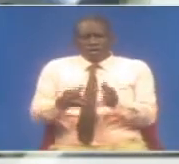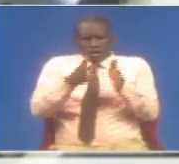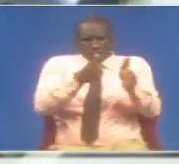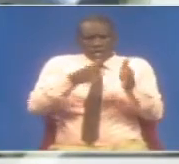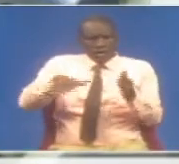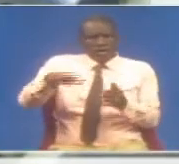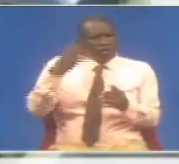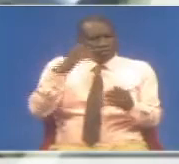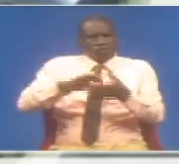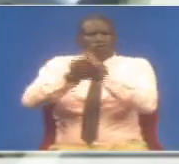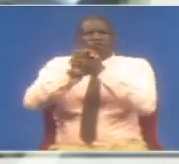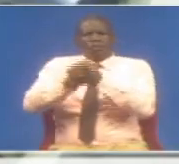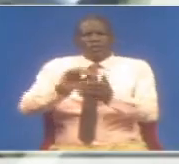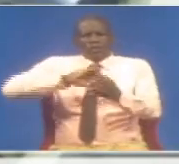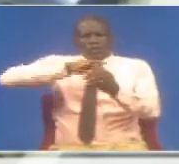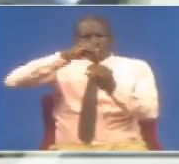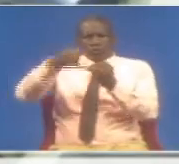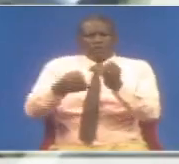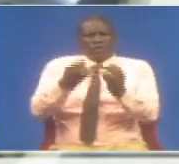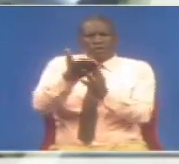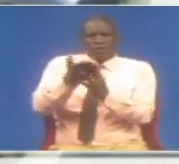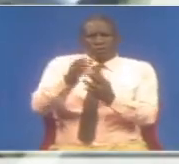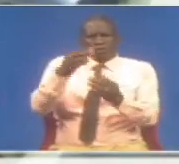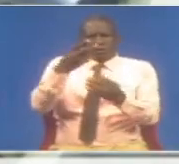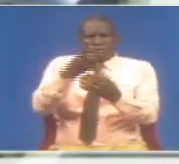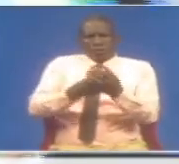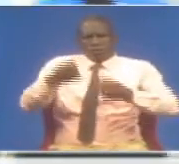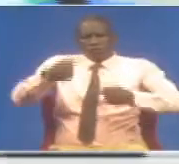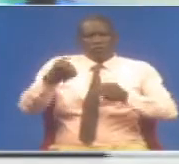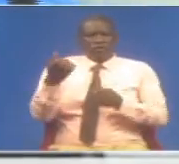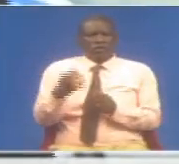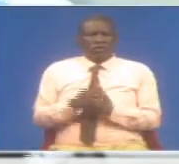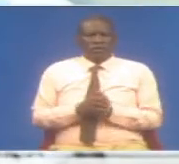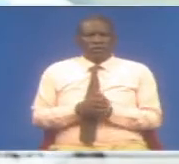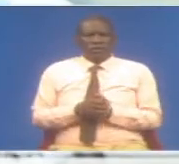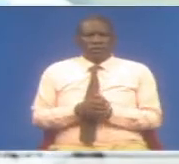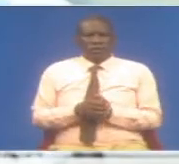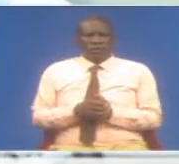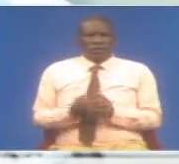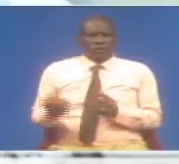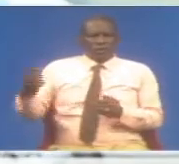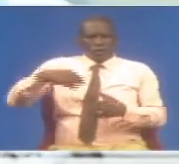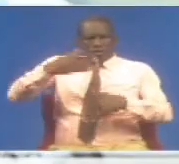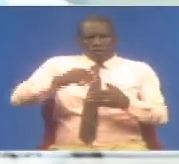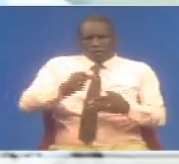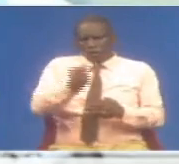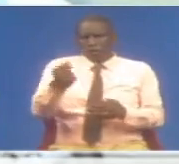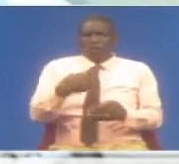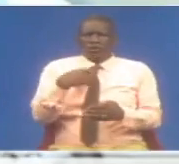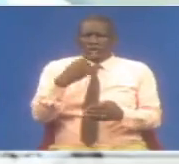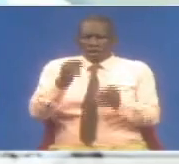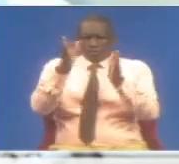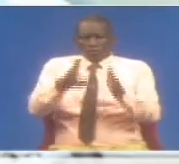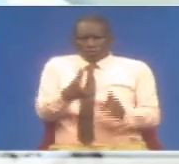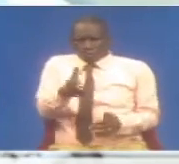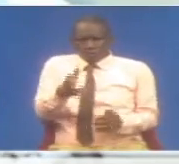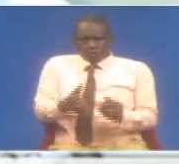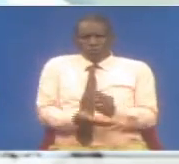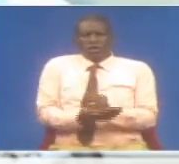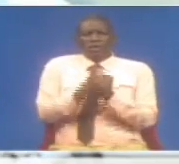for Jubilee Insurance between these two vehicles. Came to our door and said that someone's been shot, that we should assist